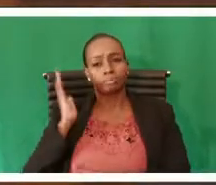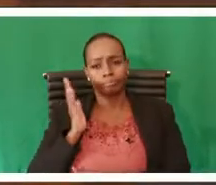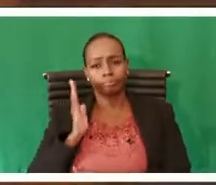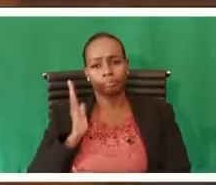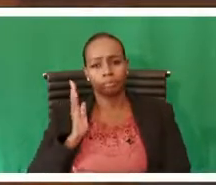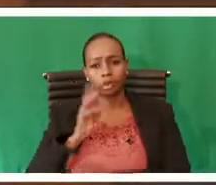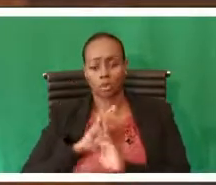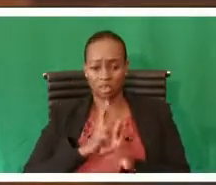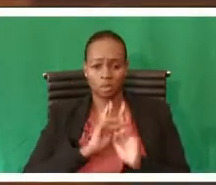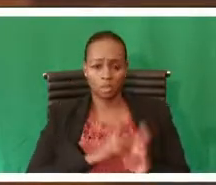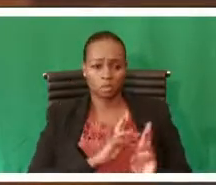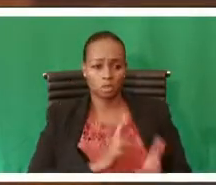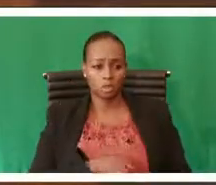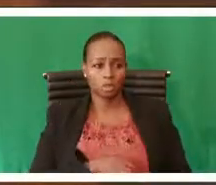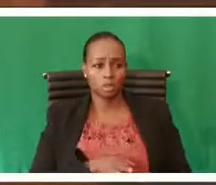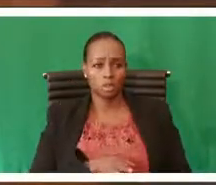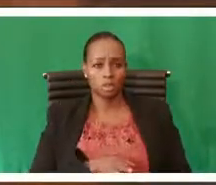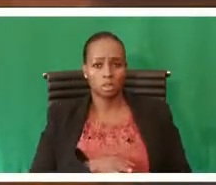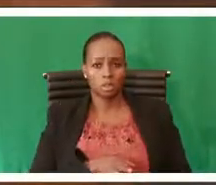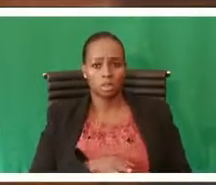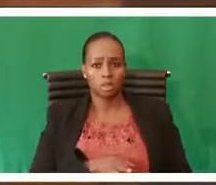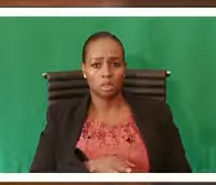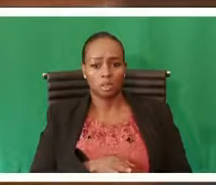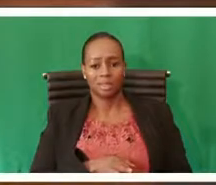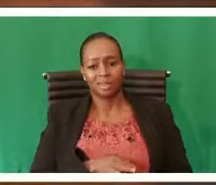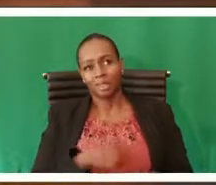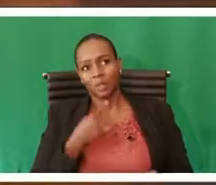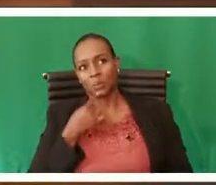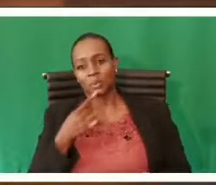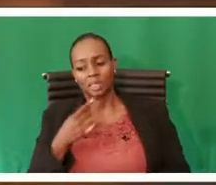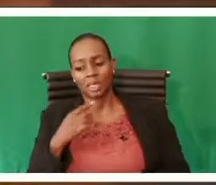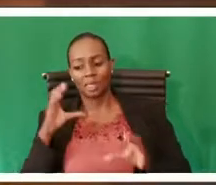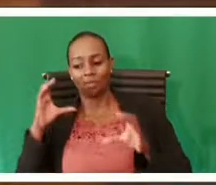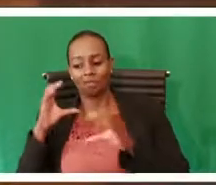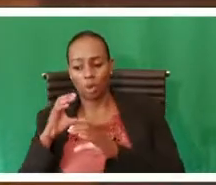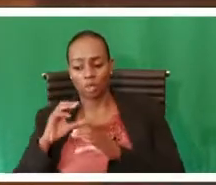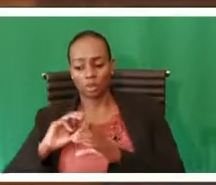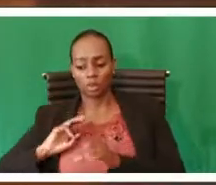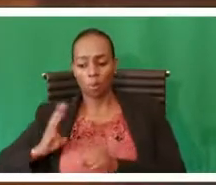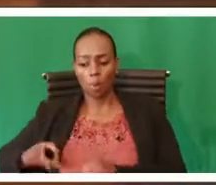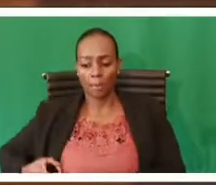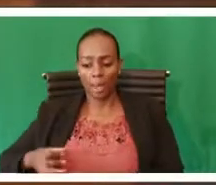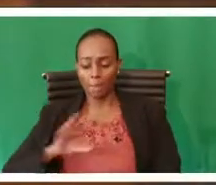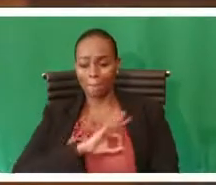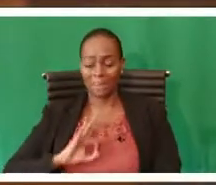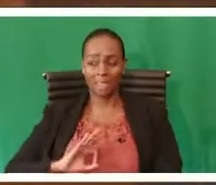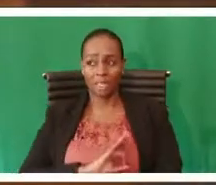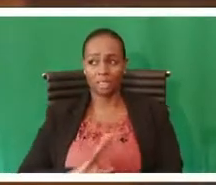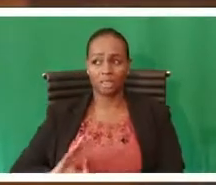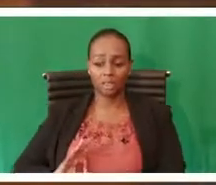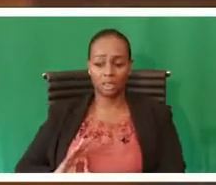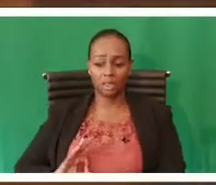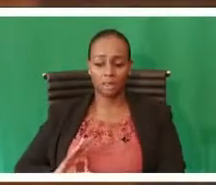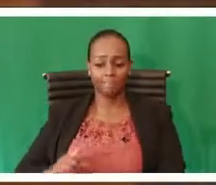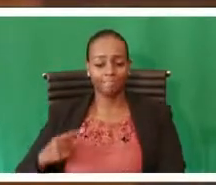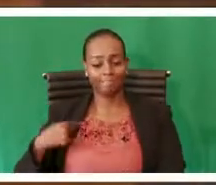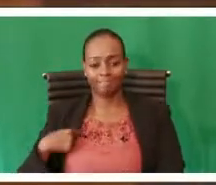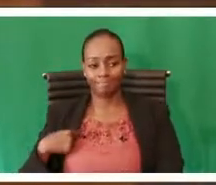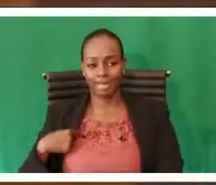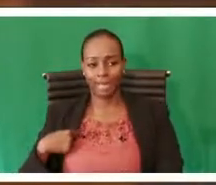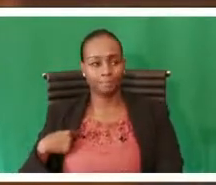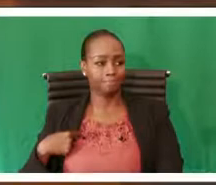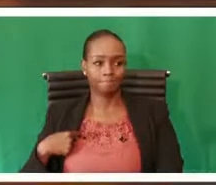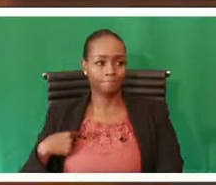say it might have been sporadic targeted at women mayors. I have not been able to look at that